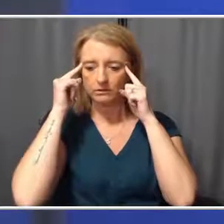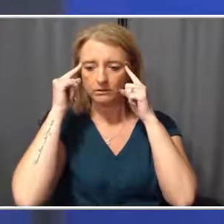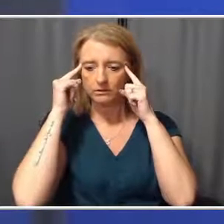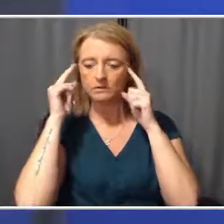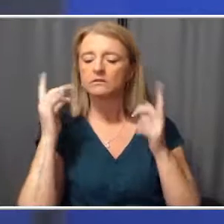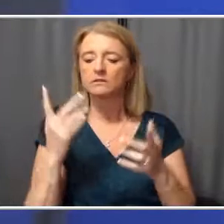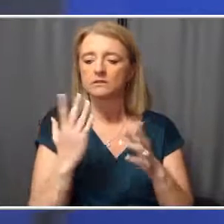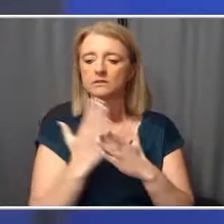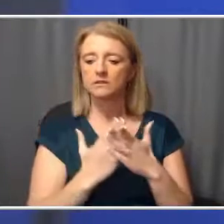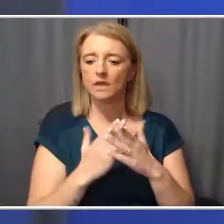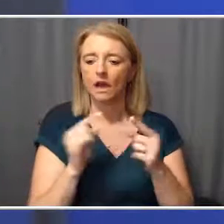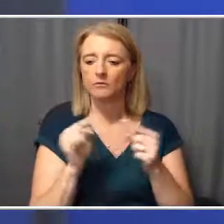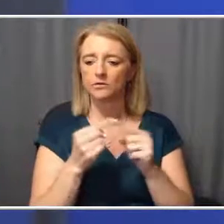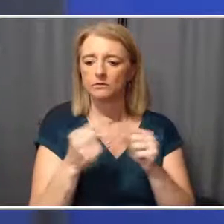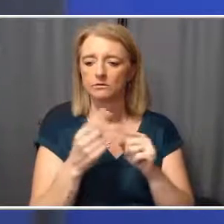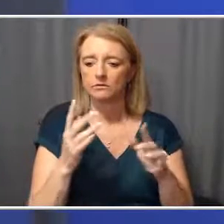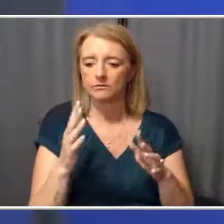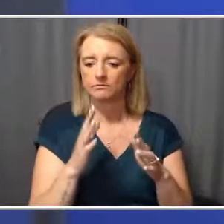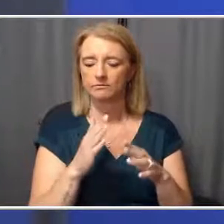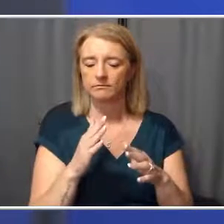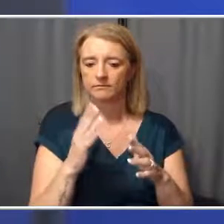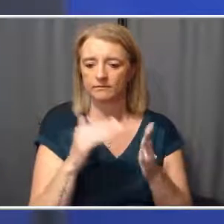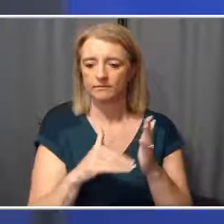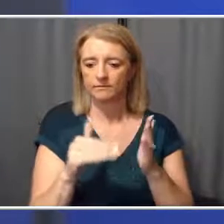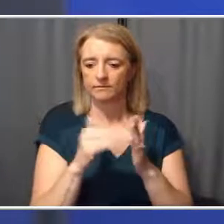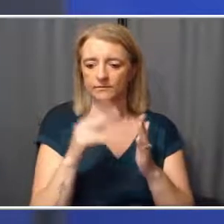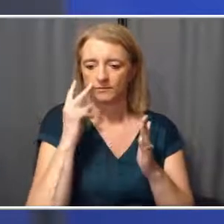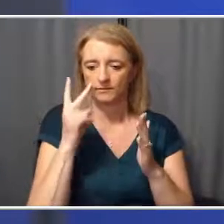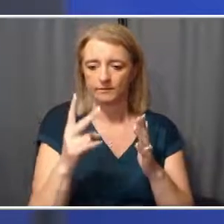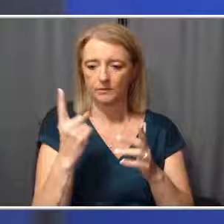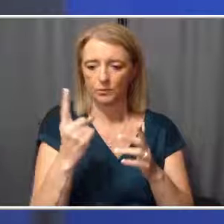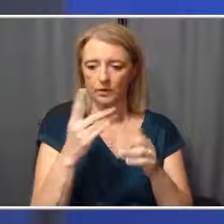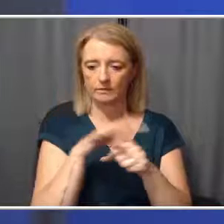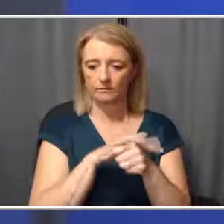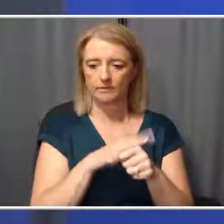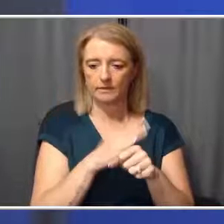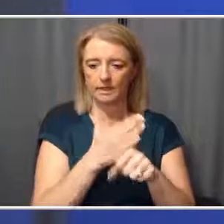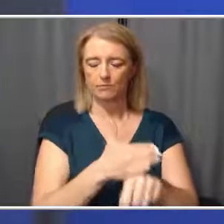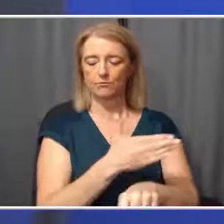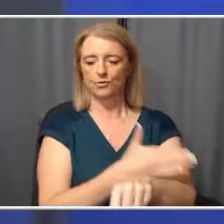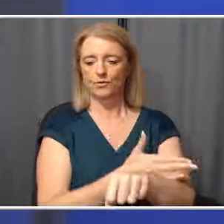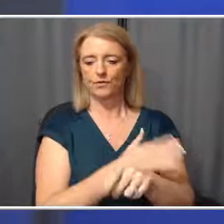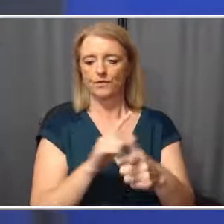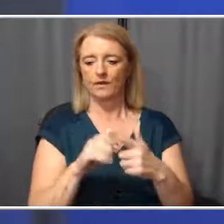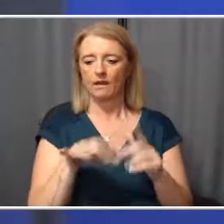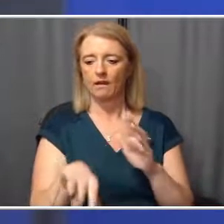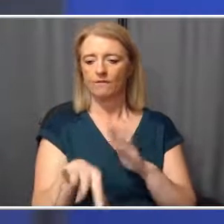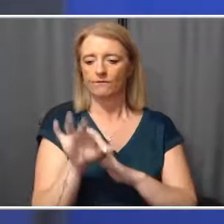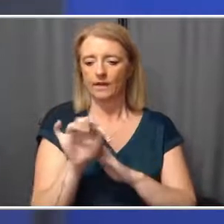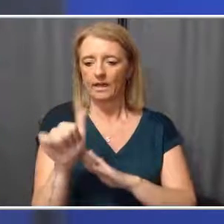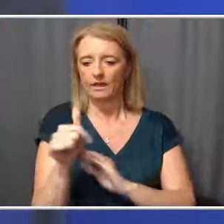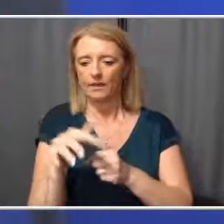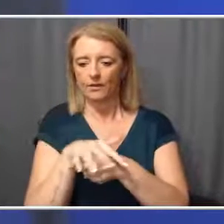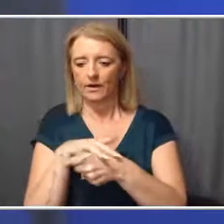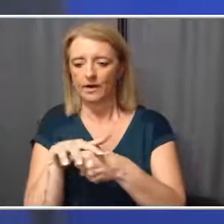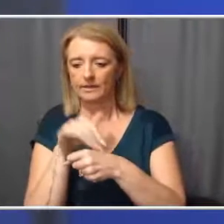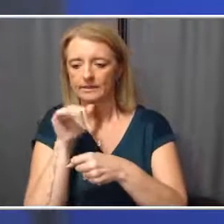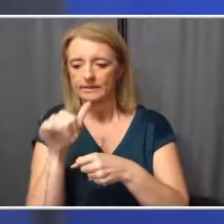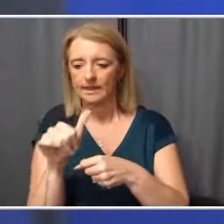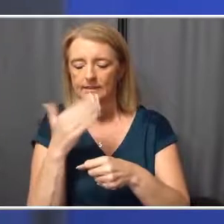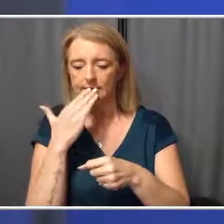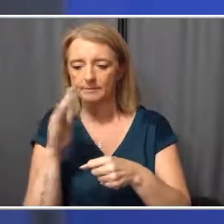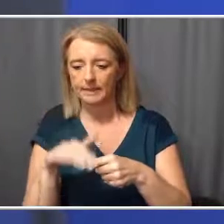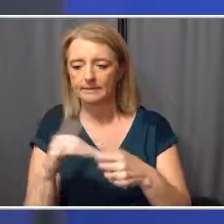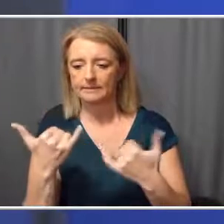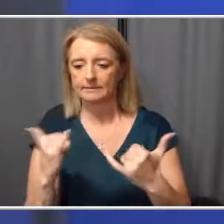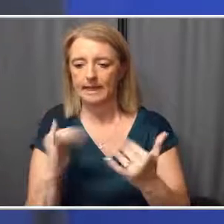right. Thanks, Alexis. Really appreciate it. This has really been a great discussion. I'm grateful to our guests for being here, and I just wanted to get some final